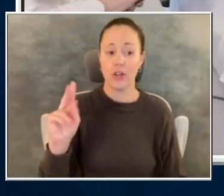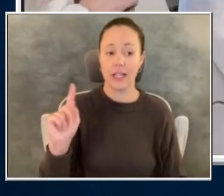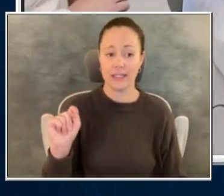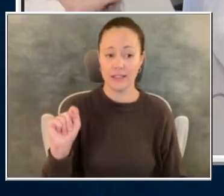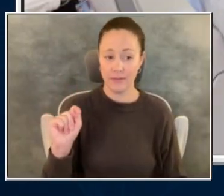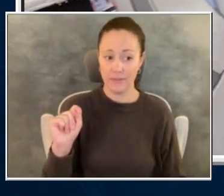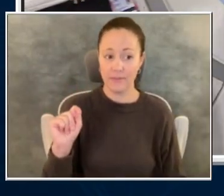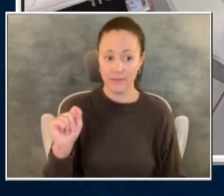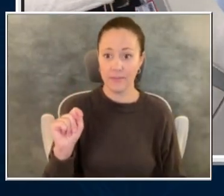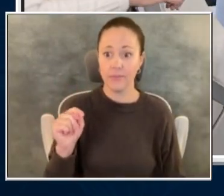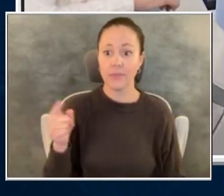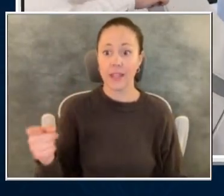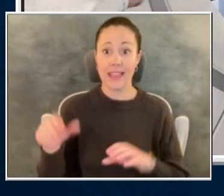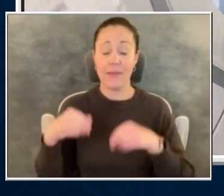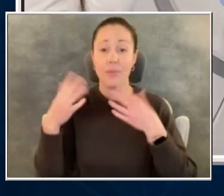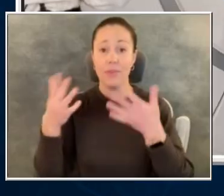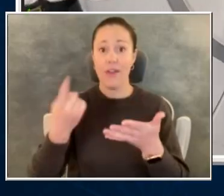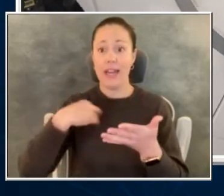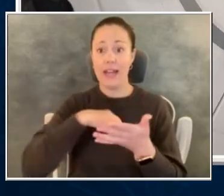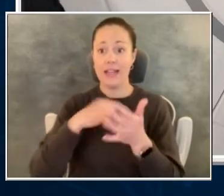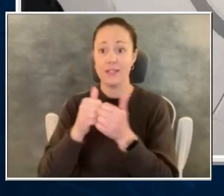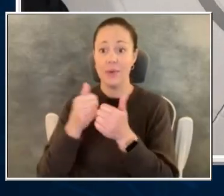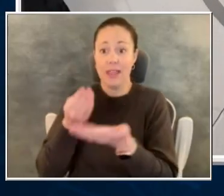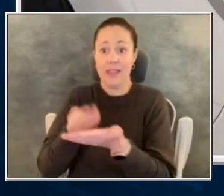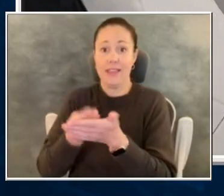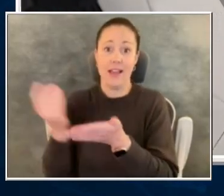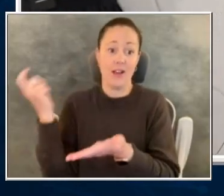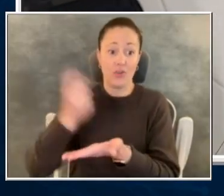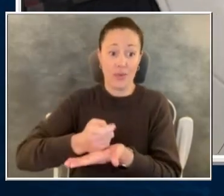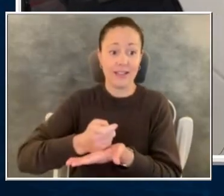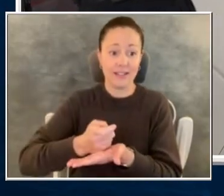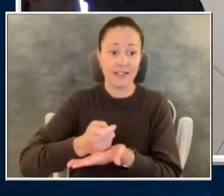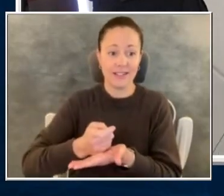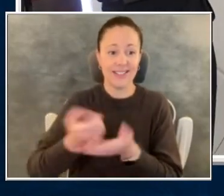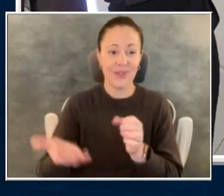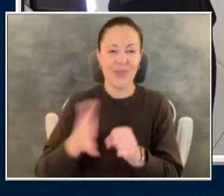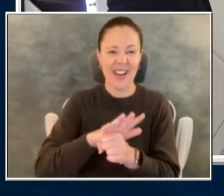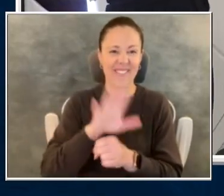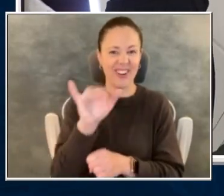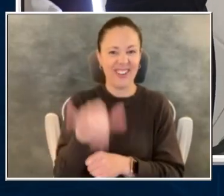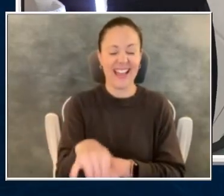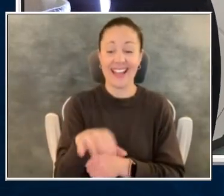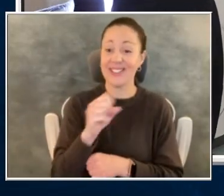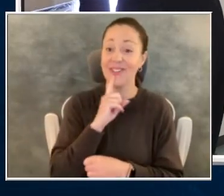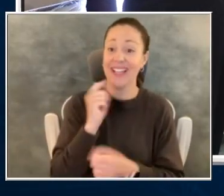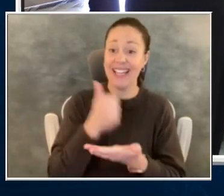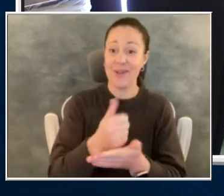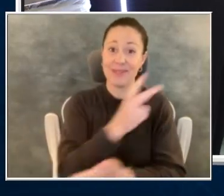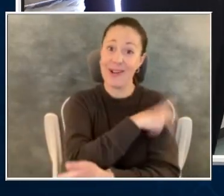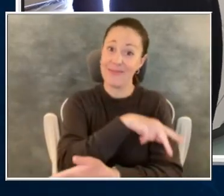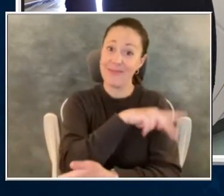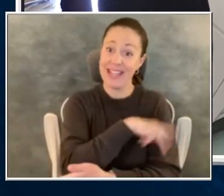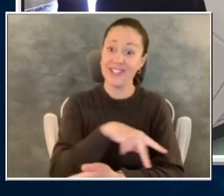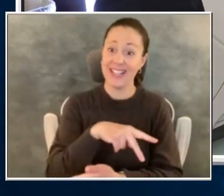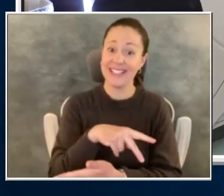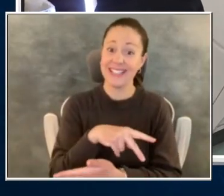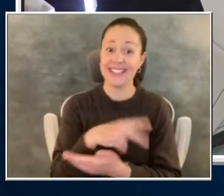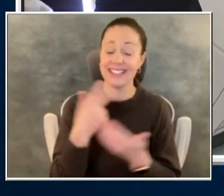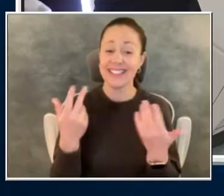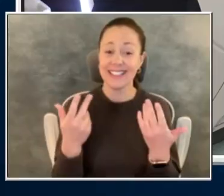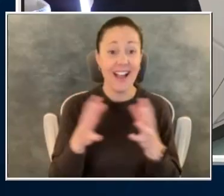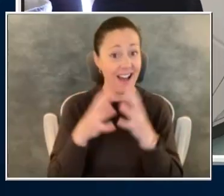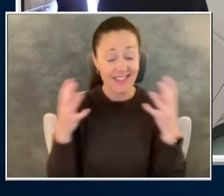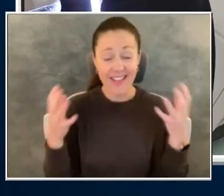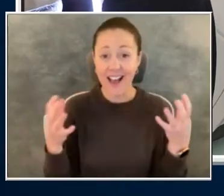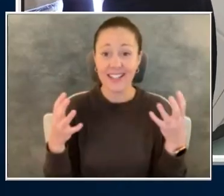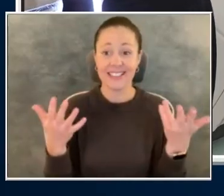provided us a grant and covering. So that helps our patients, our female patients, come in